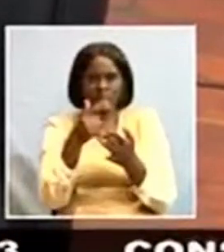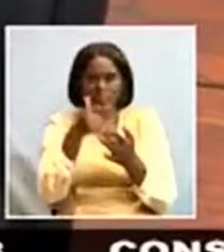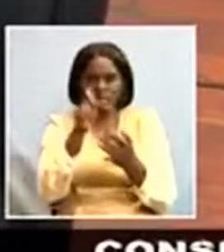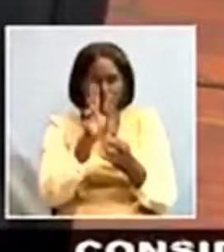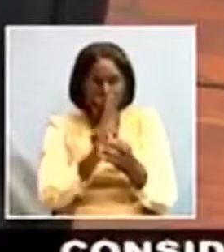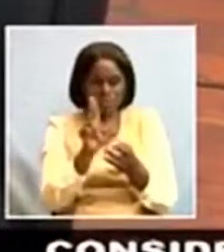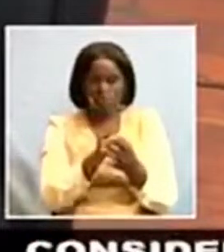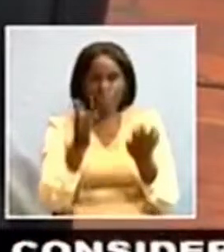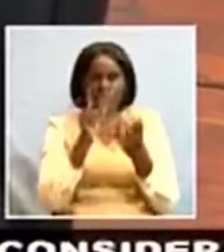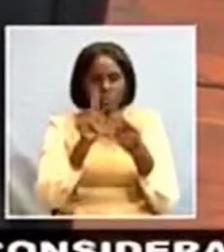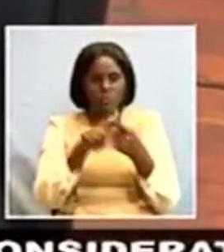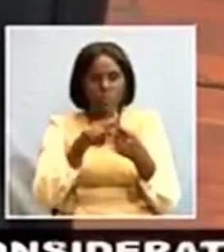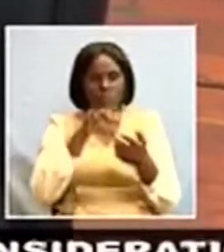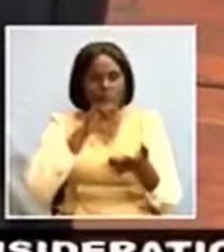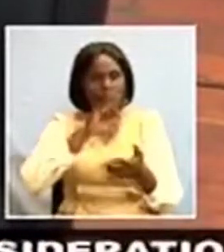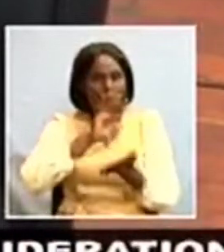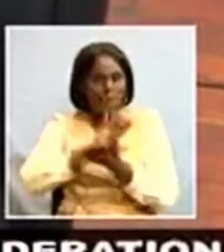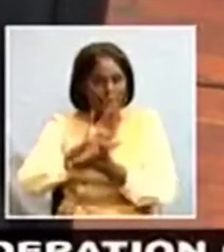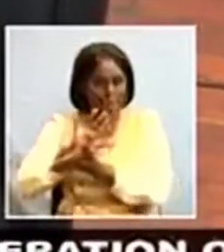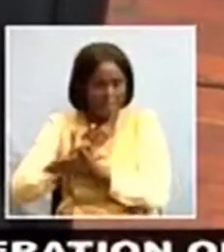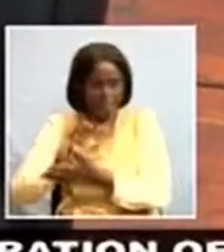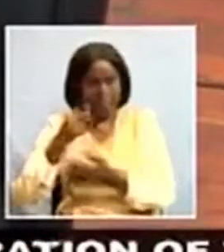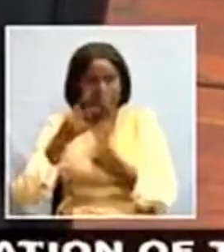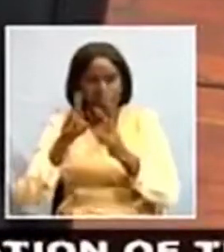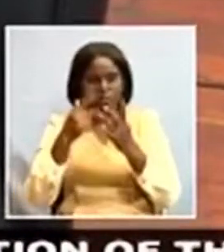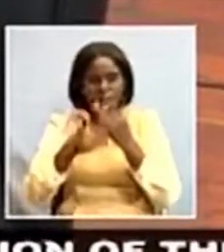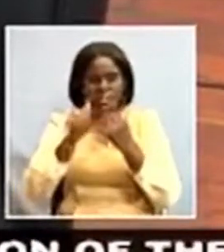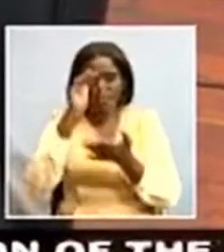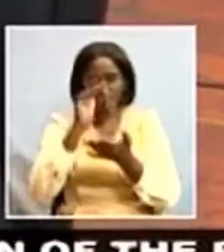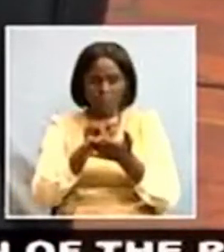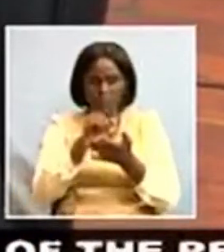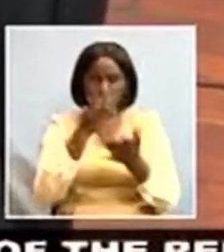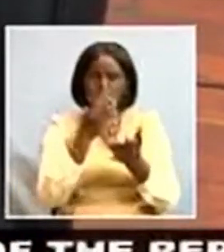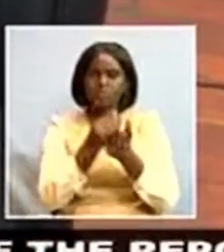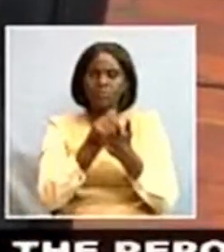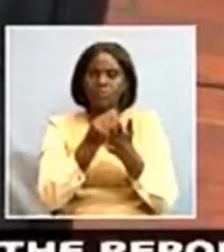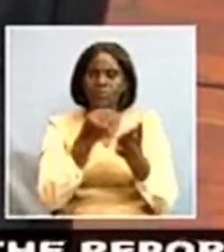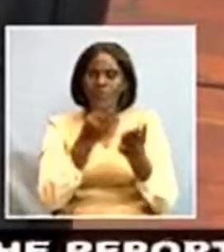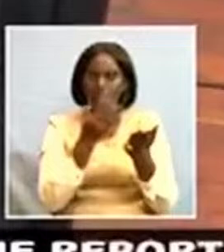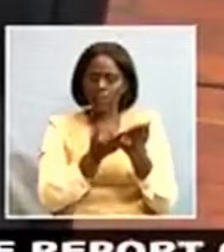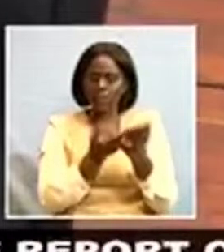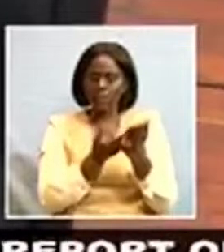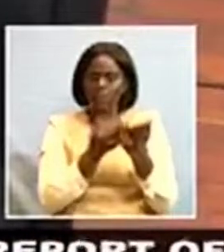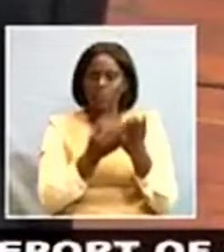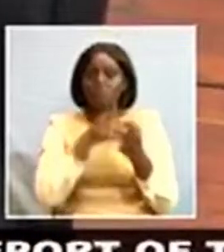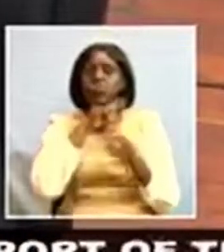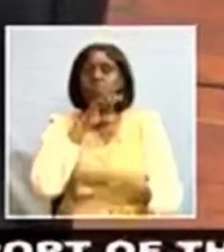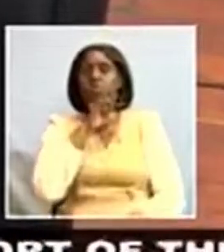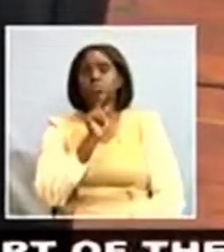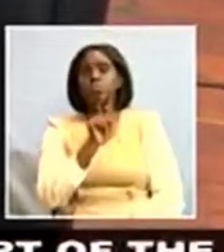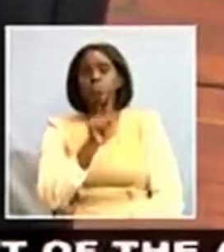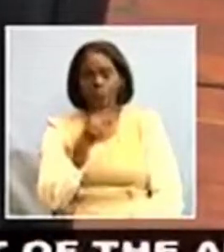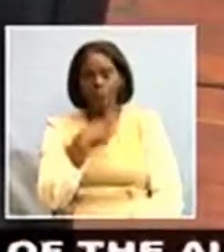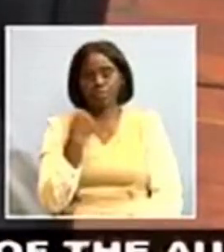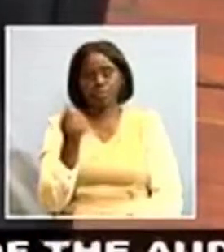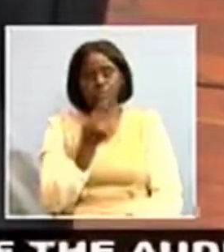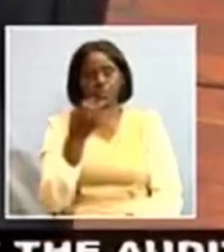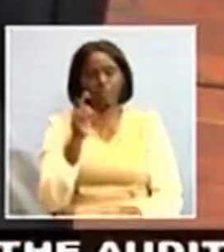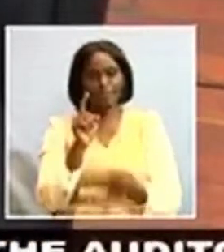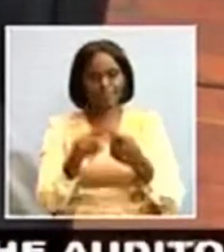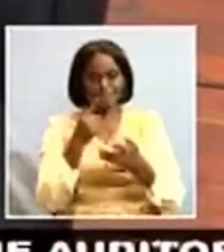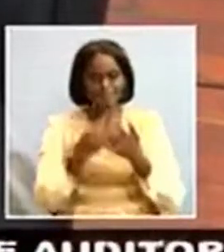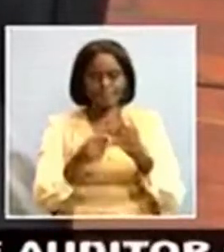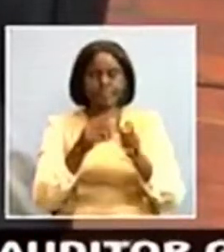using to compact so that you reduce actually this amount of waste. So I would like you to